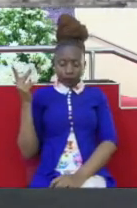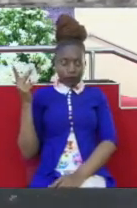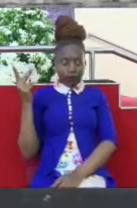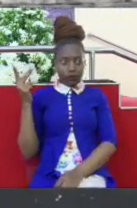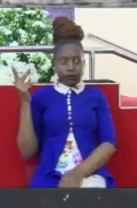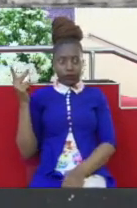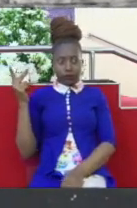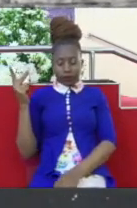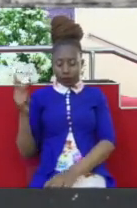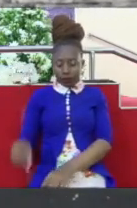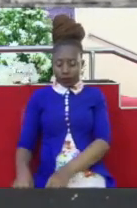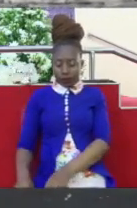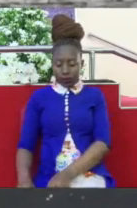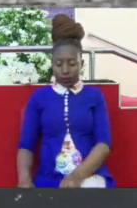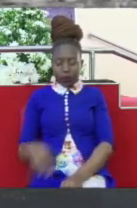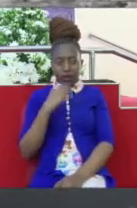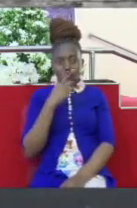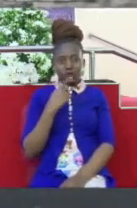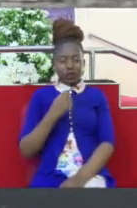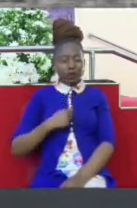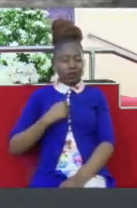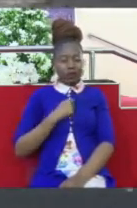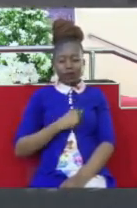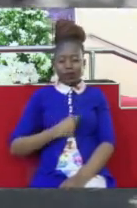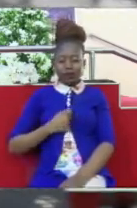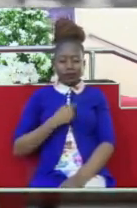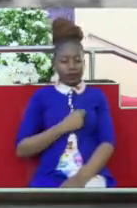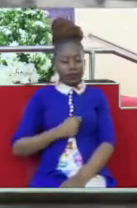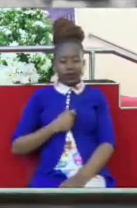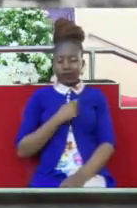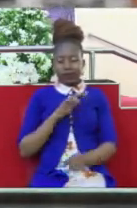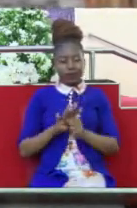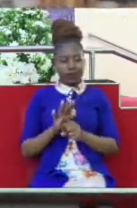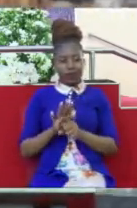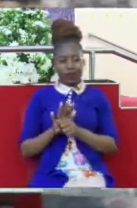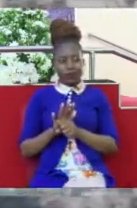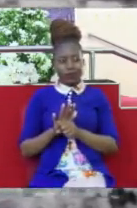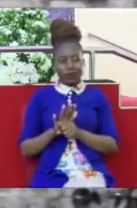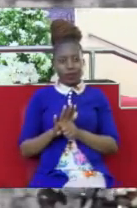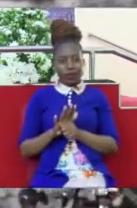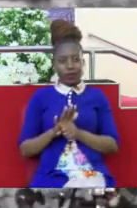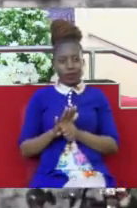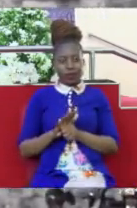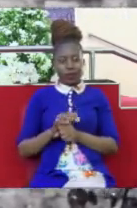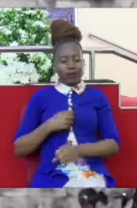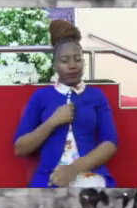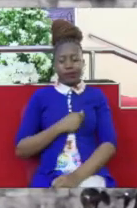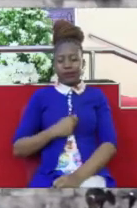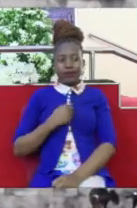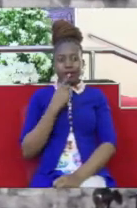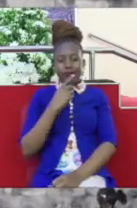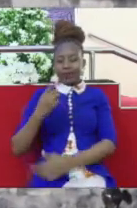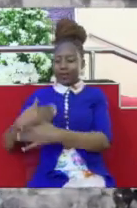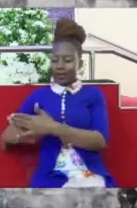polisana. Ni ile ya kusema pole sana. Pole sana. Pole sana. Turn to your neighbor and say pole sana. Geukia jirani yako mwambie